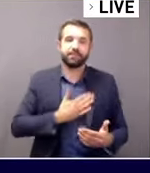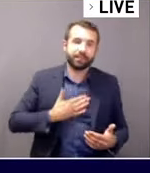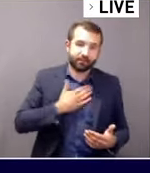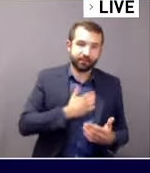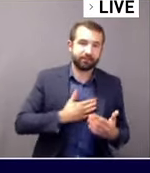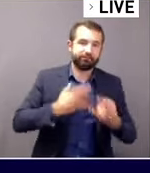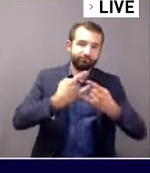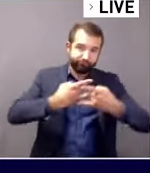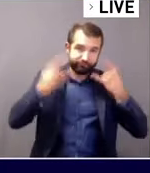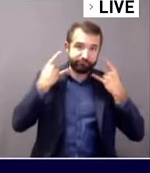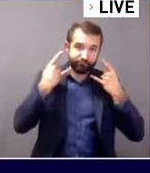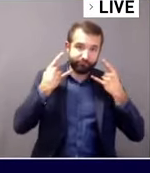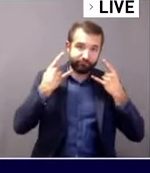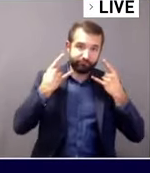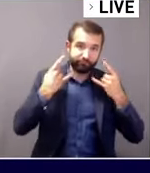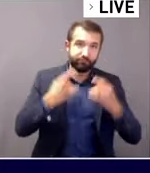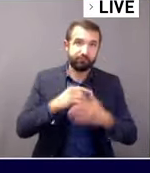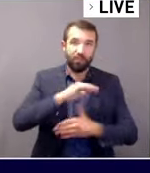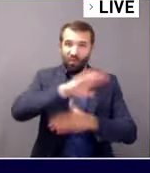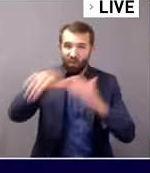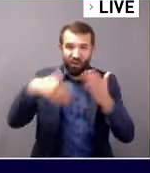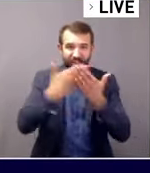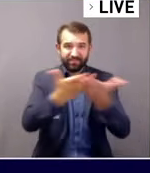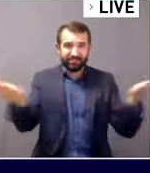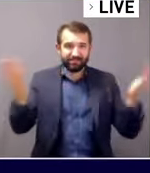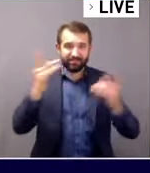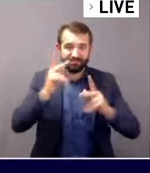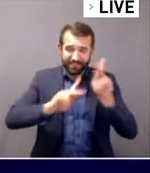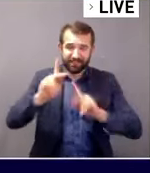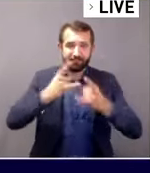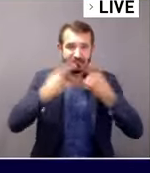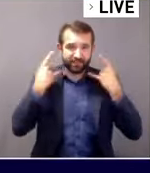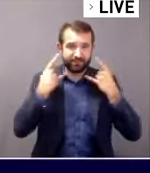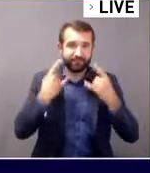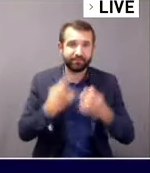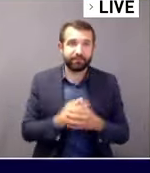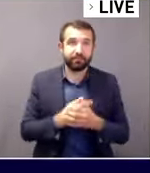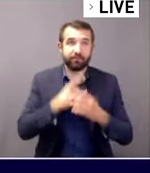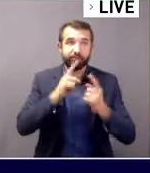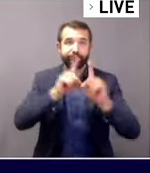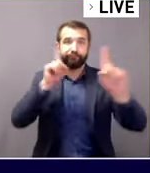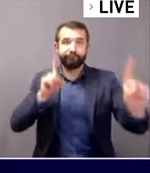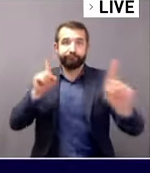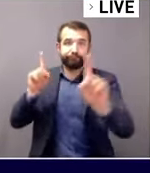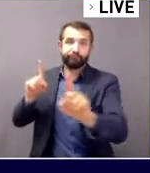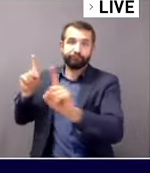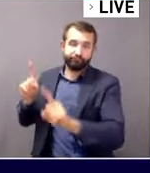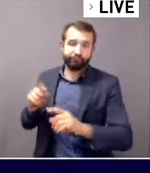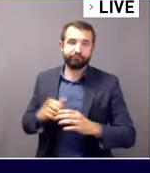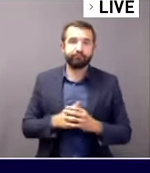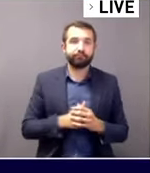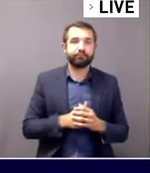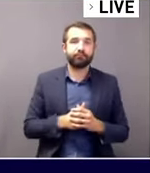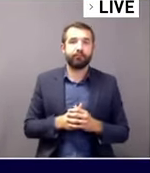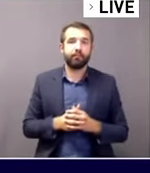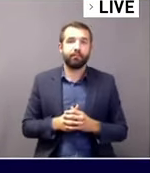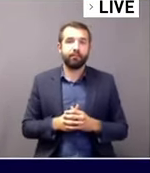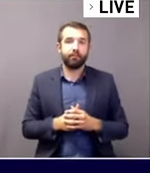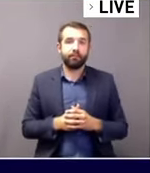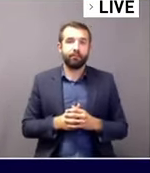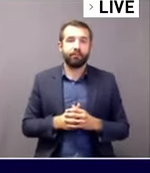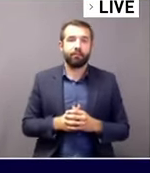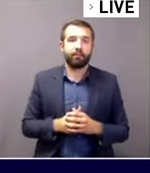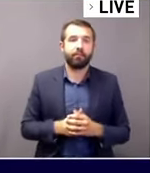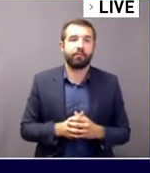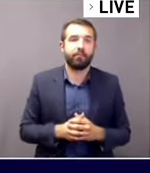is wearing a face covering, or that one where everyone is staying at least 6 feet apart from one another. Doing both of